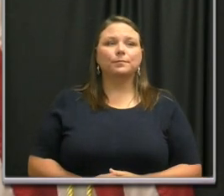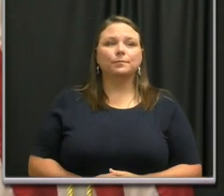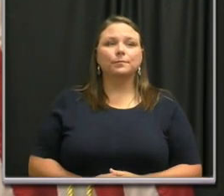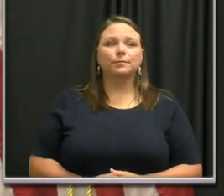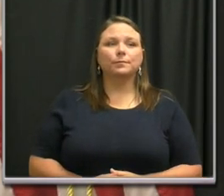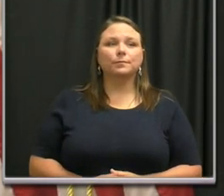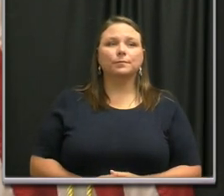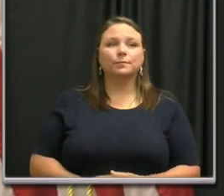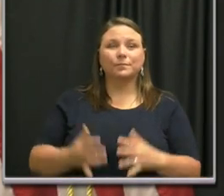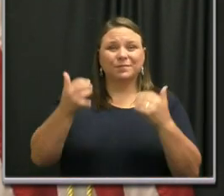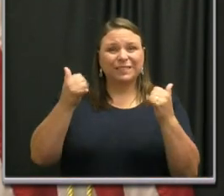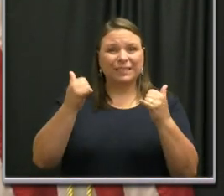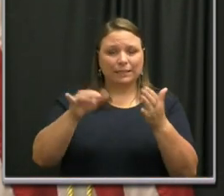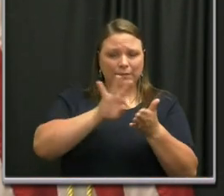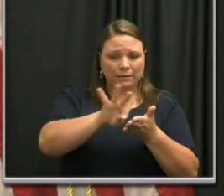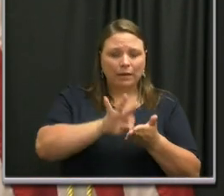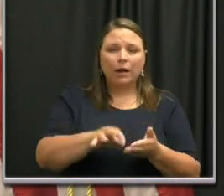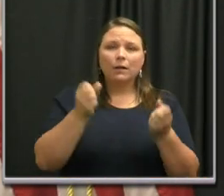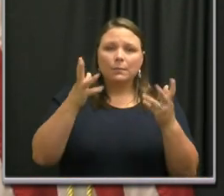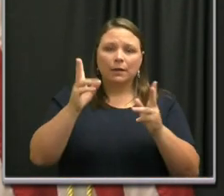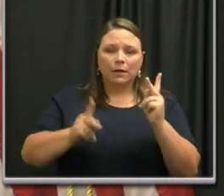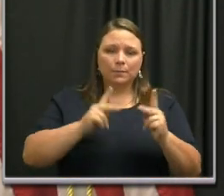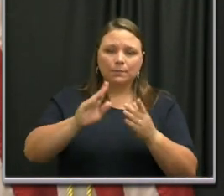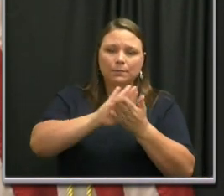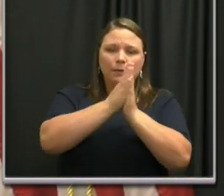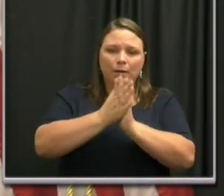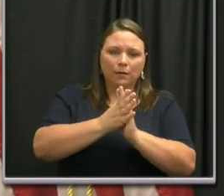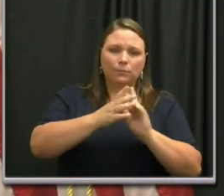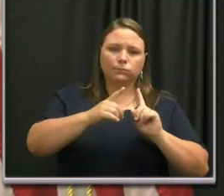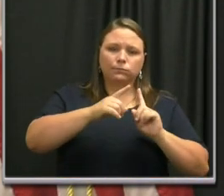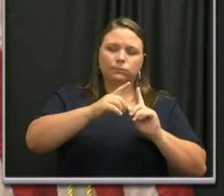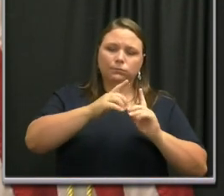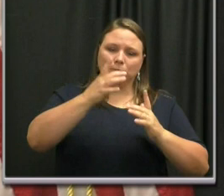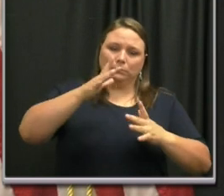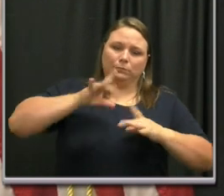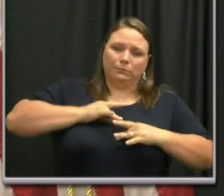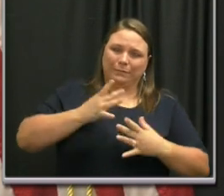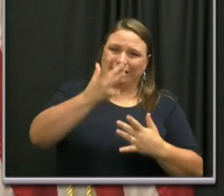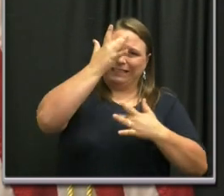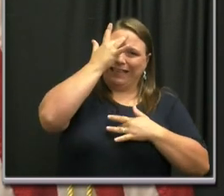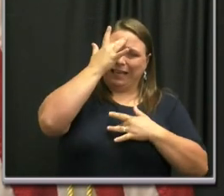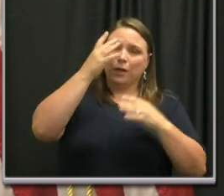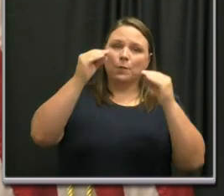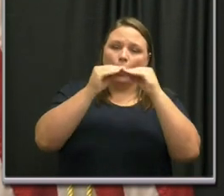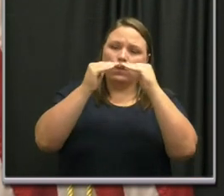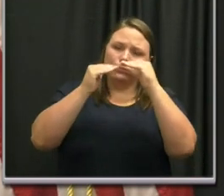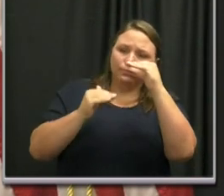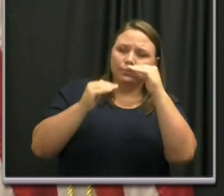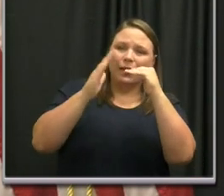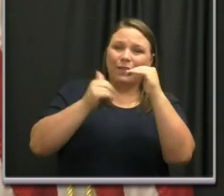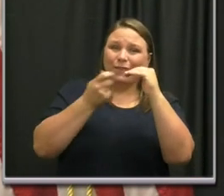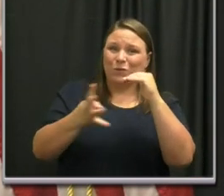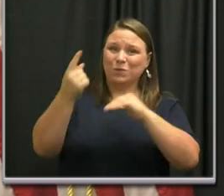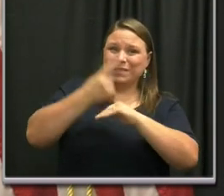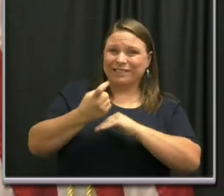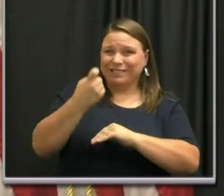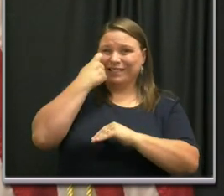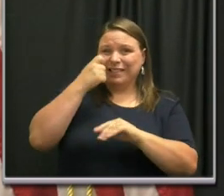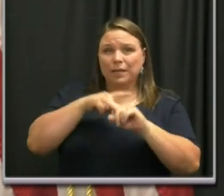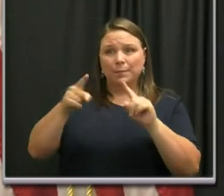Today's COVID-19 case count is relatively lower than in the past few days, but our 14-day case average